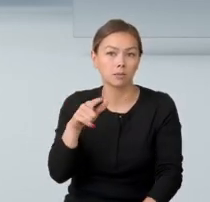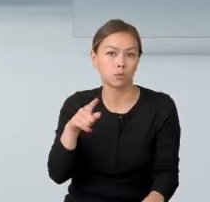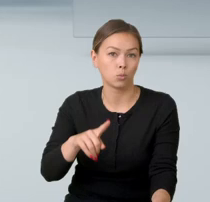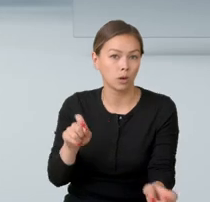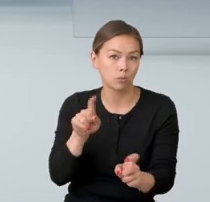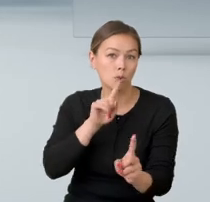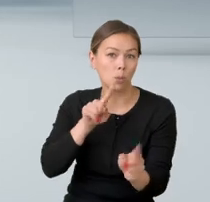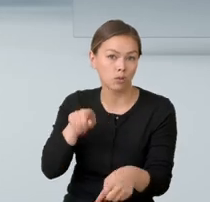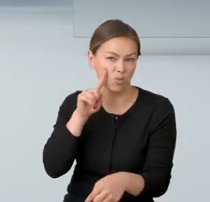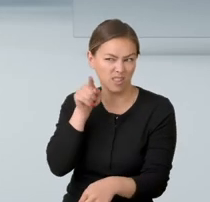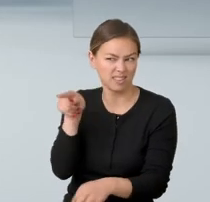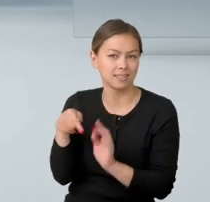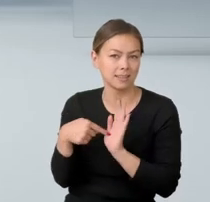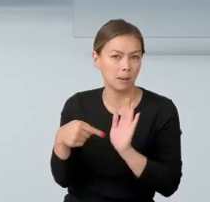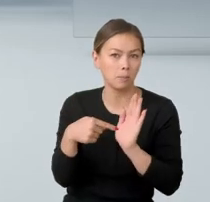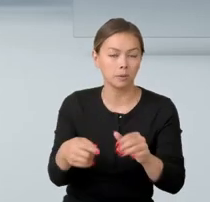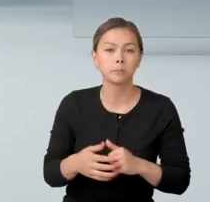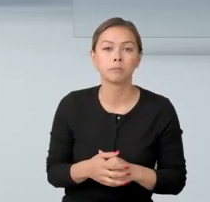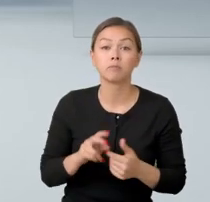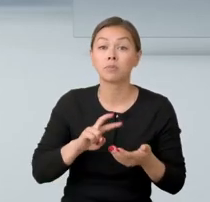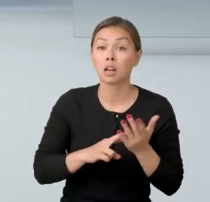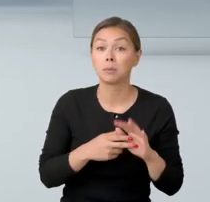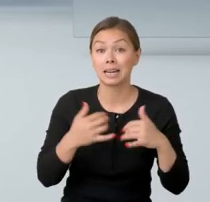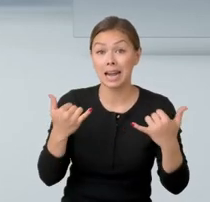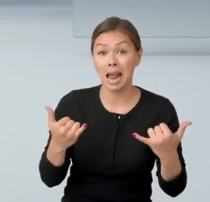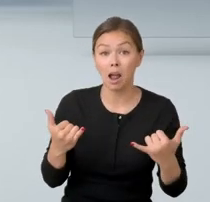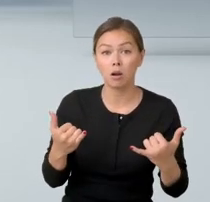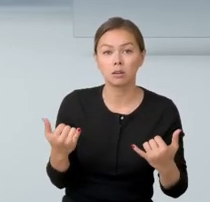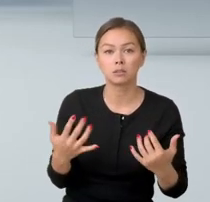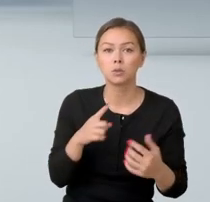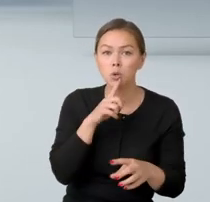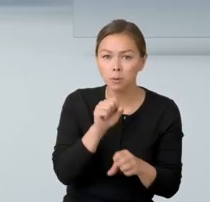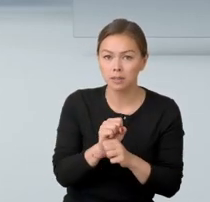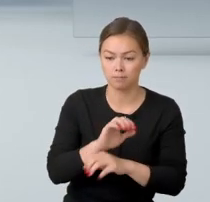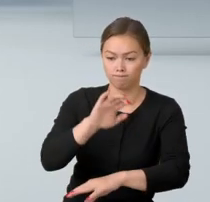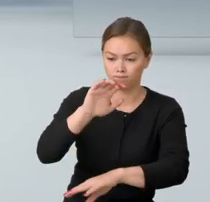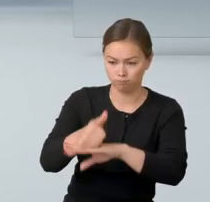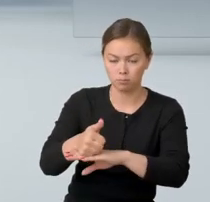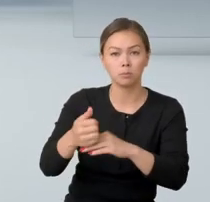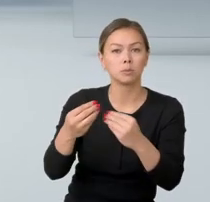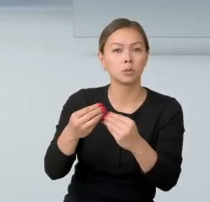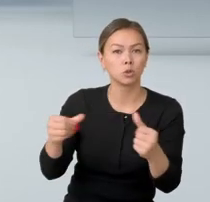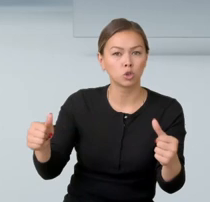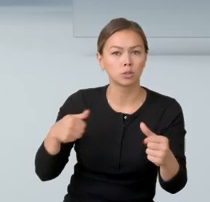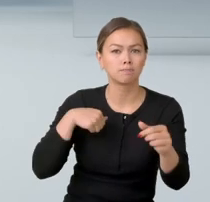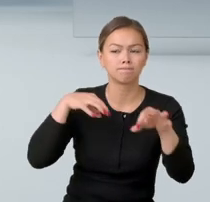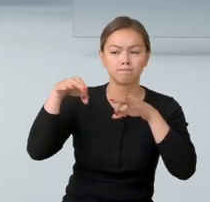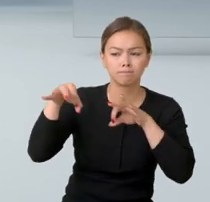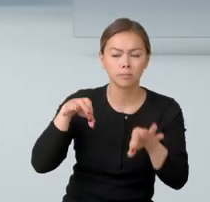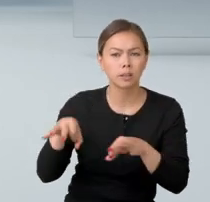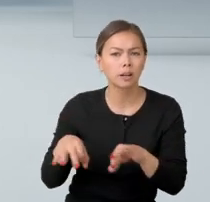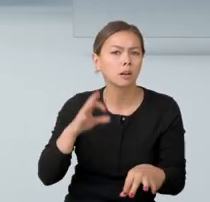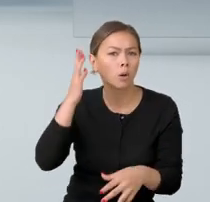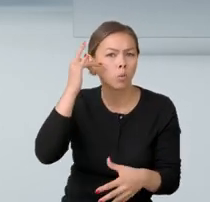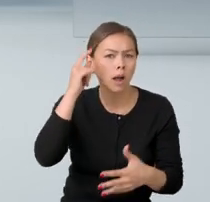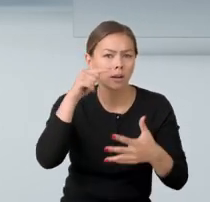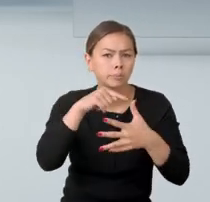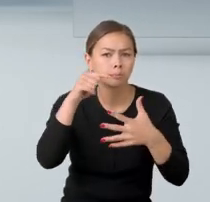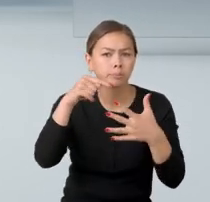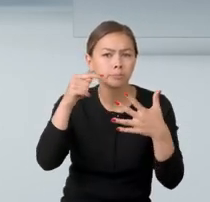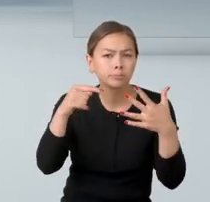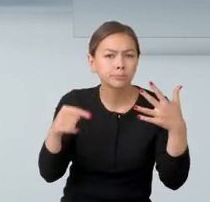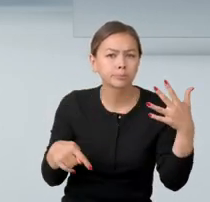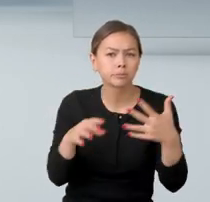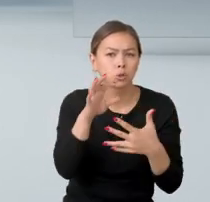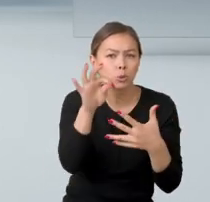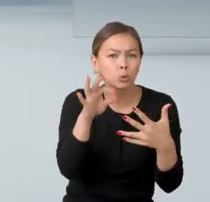reports in this example so let's configure our solution understanding Point by Point why